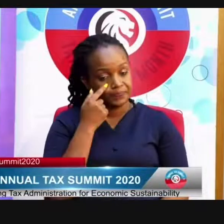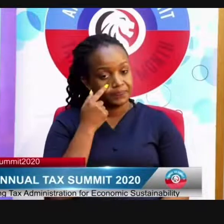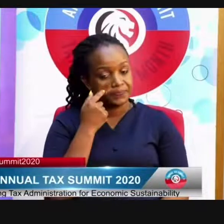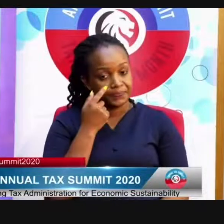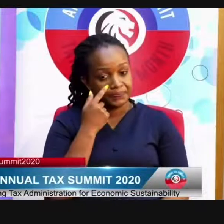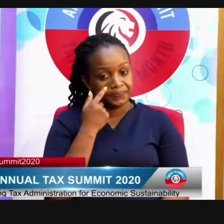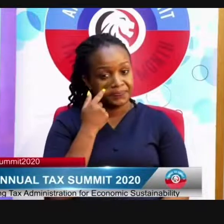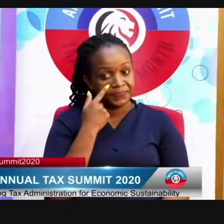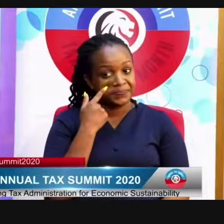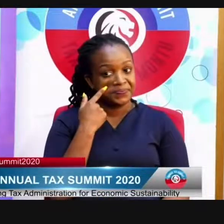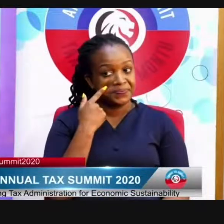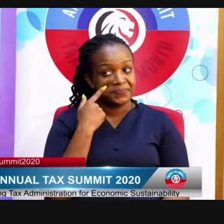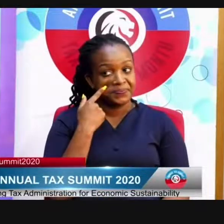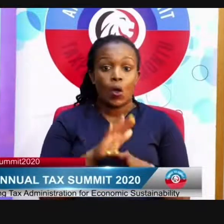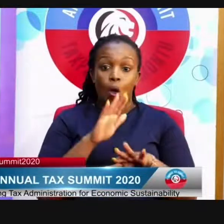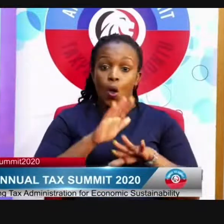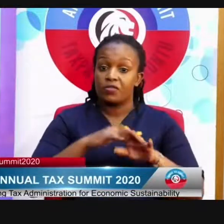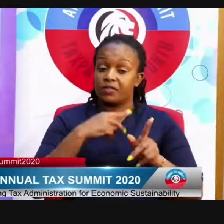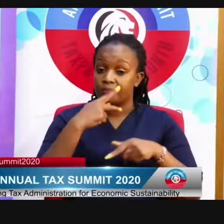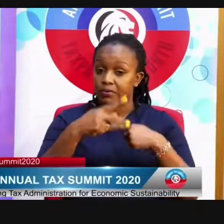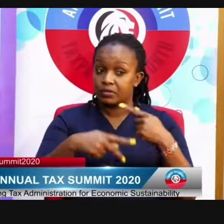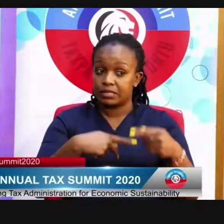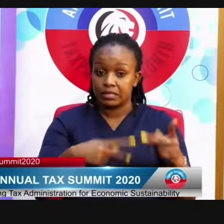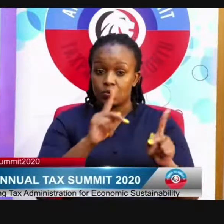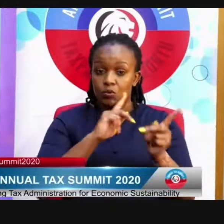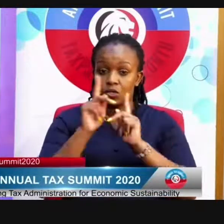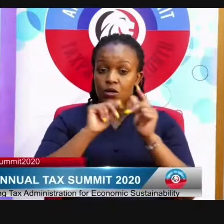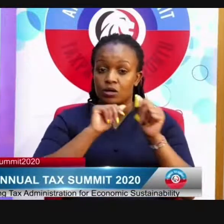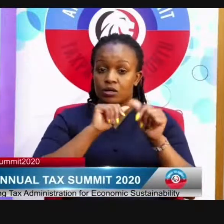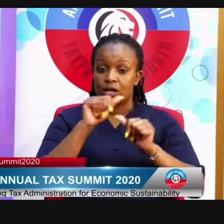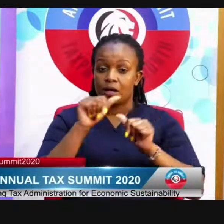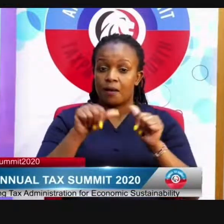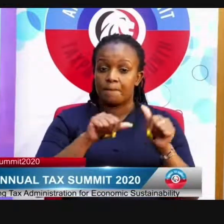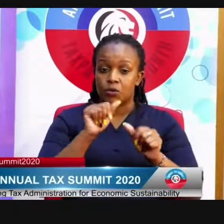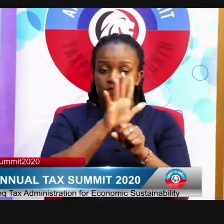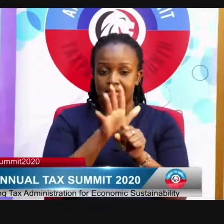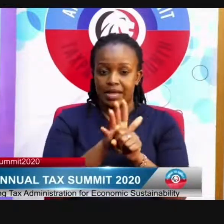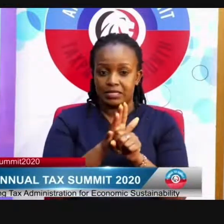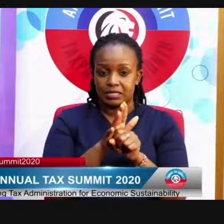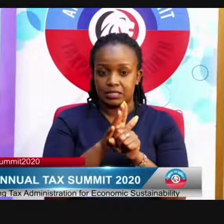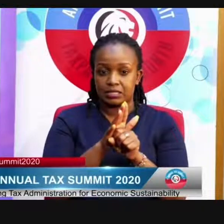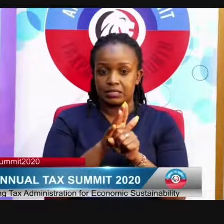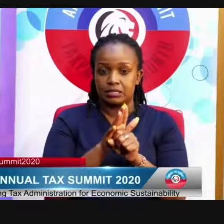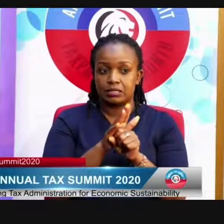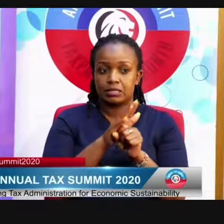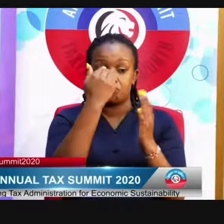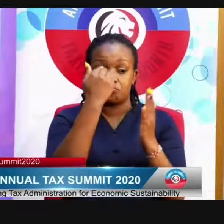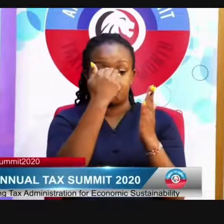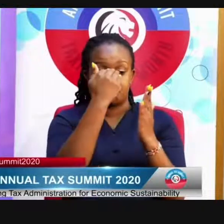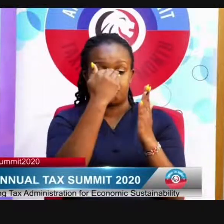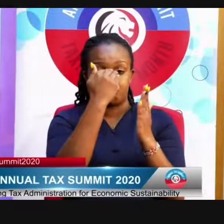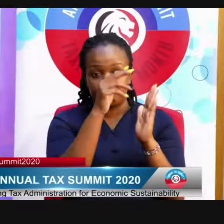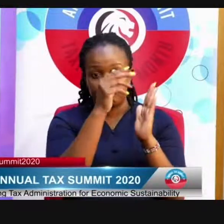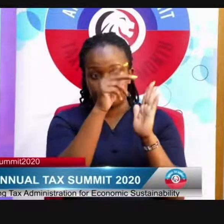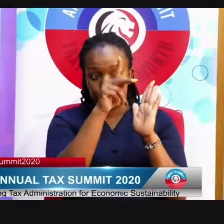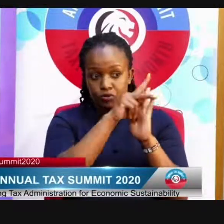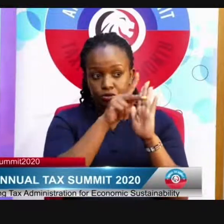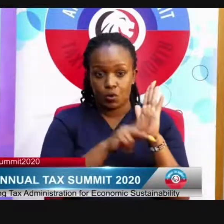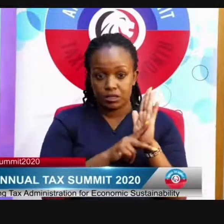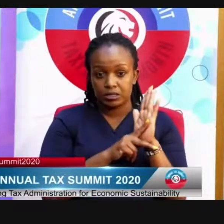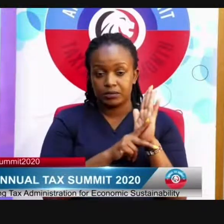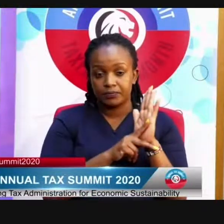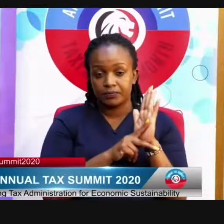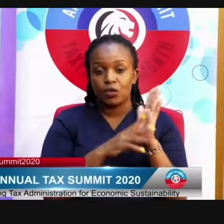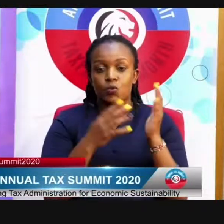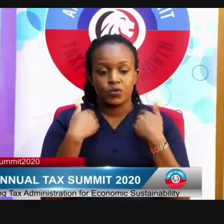spoke about the COVID-19 protocols. So those have been put in place. We have put in place